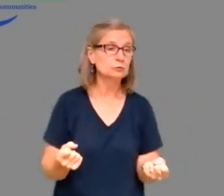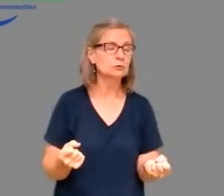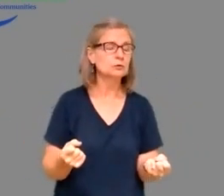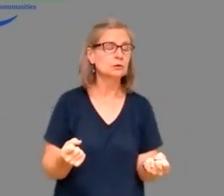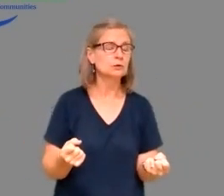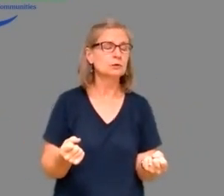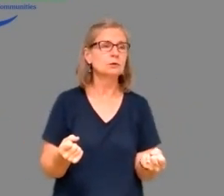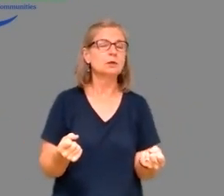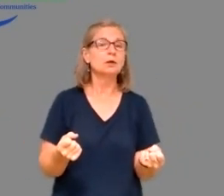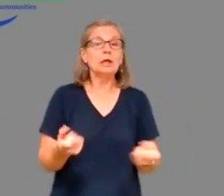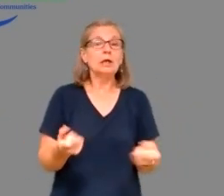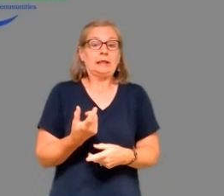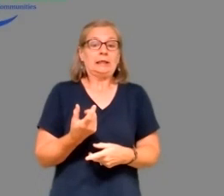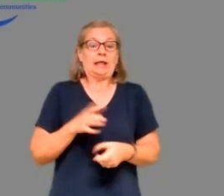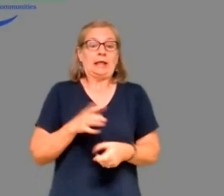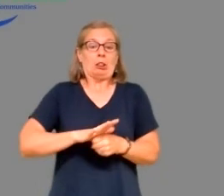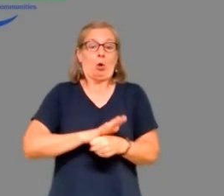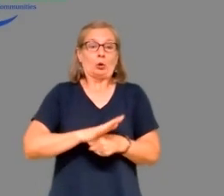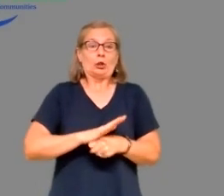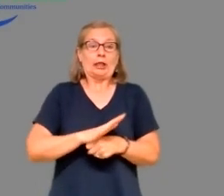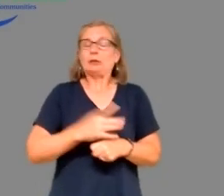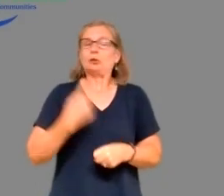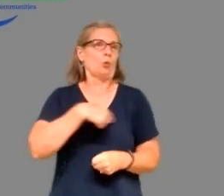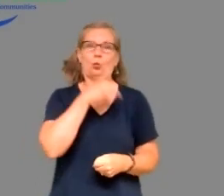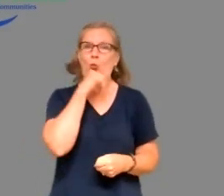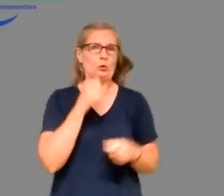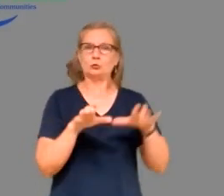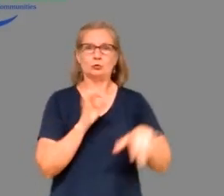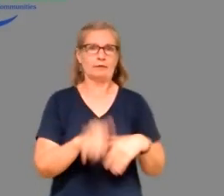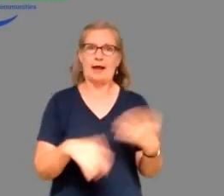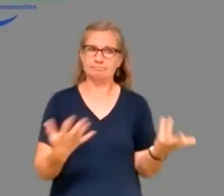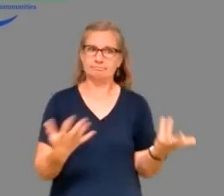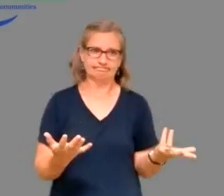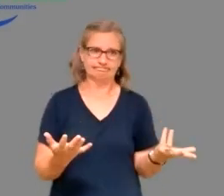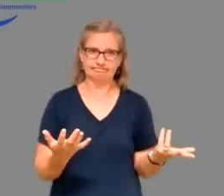That is not something we do locally, and that's likely a big part of why